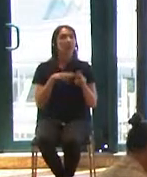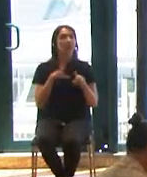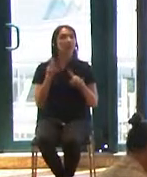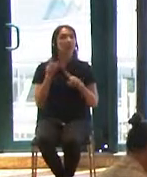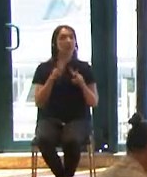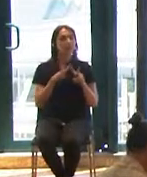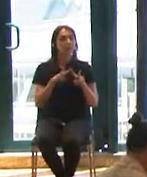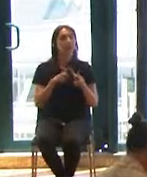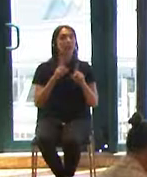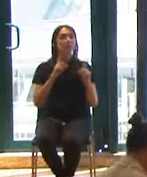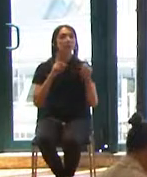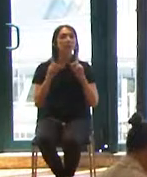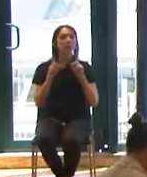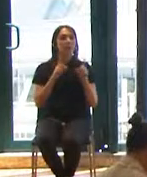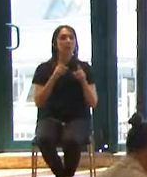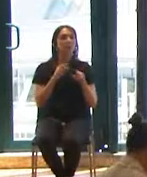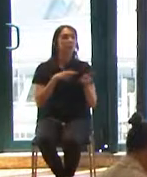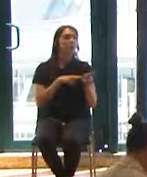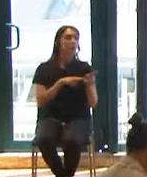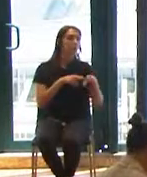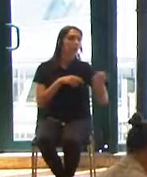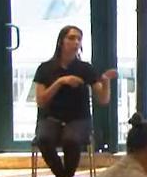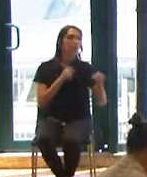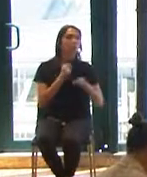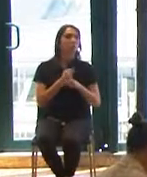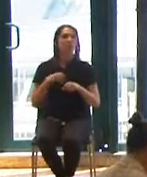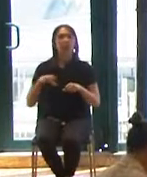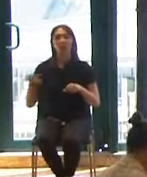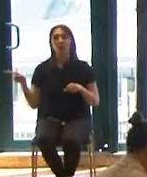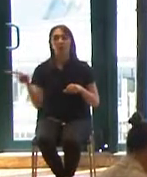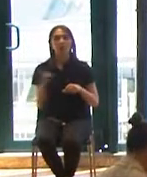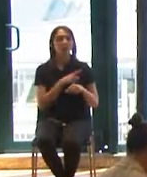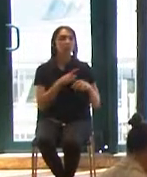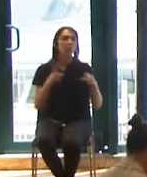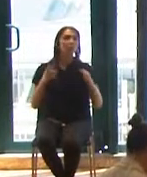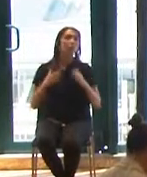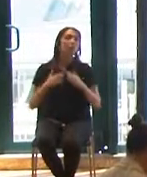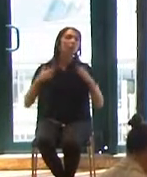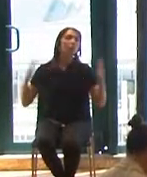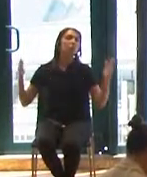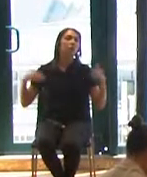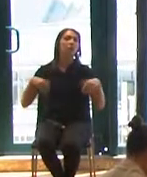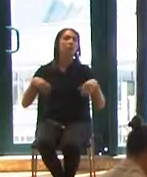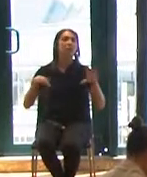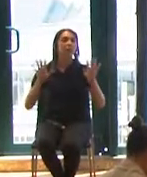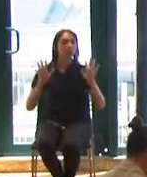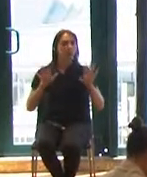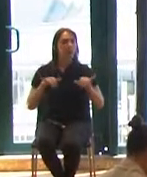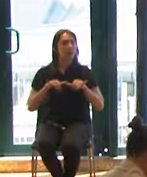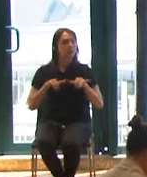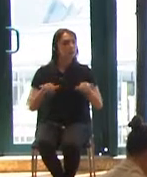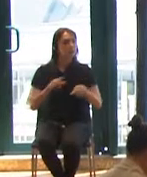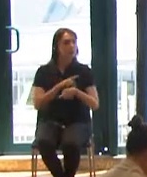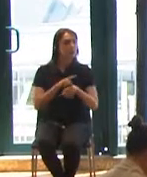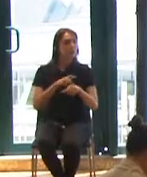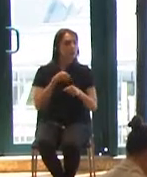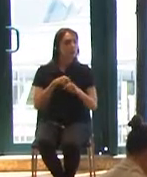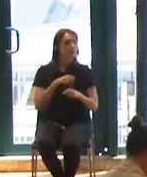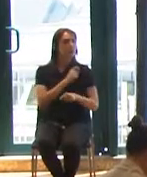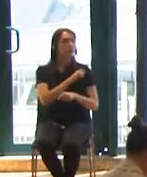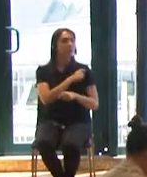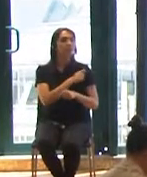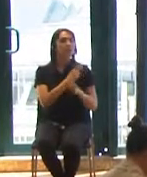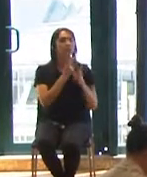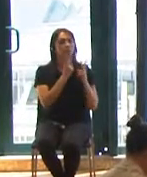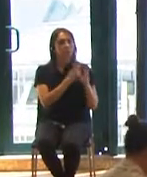south but we all know that especially in countries like germany the ecological movement is a very privileged